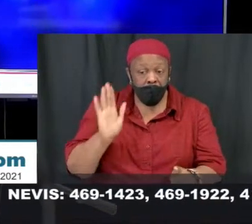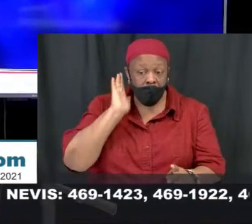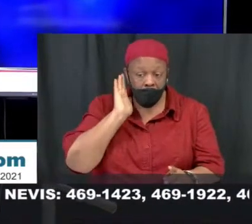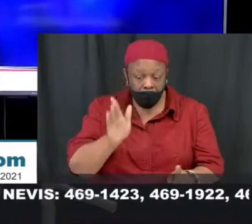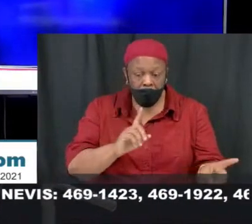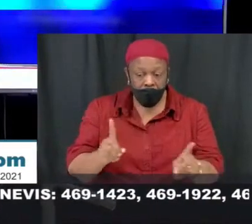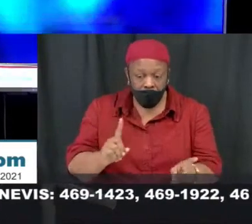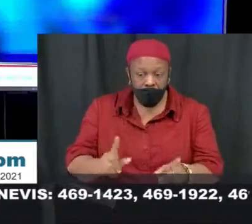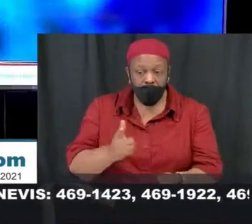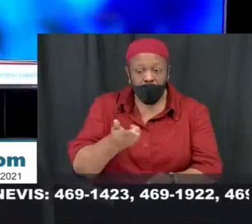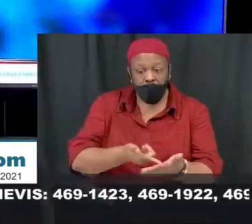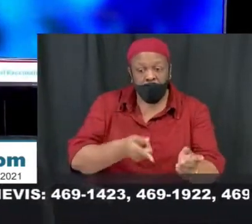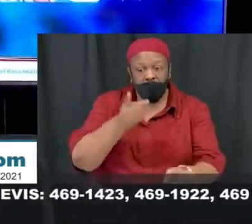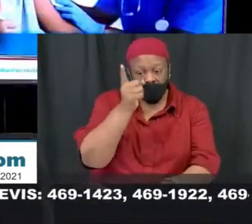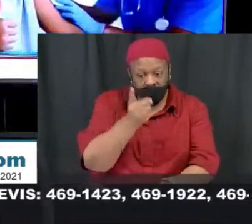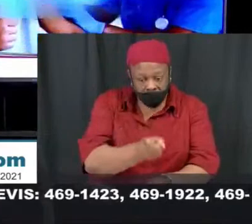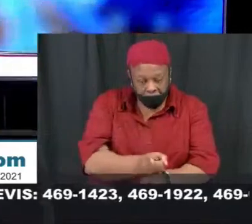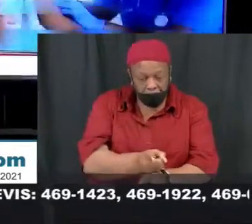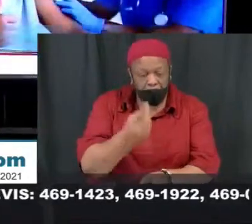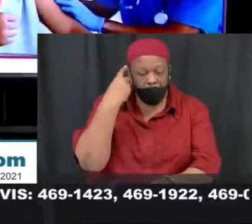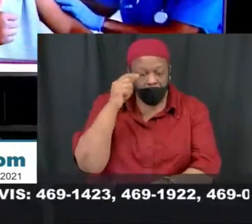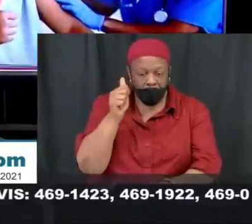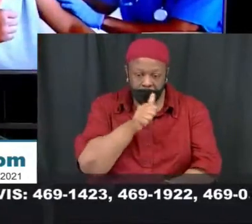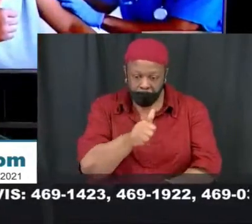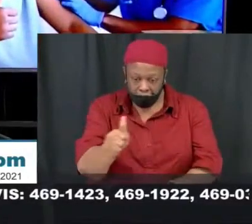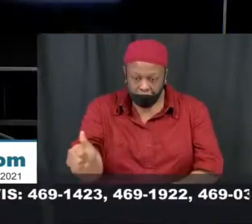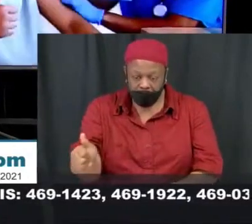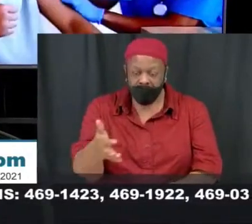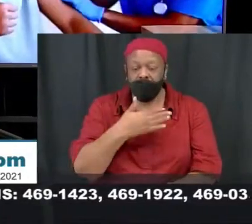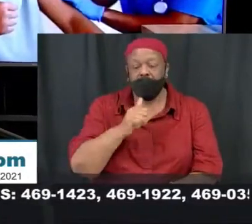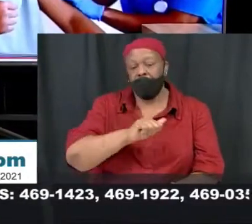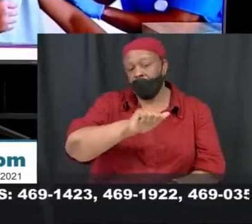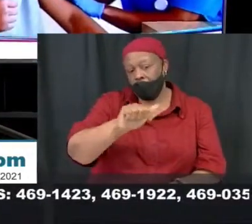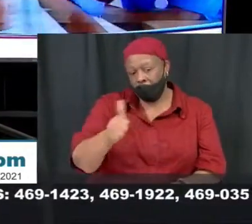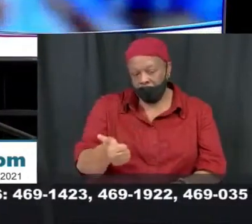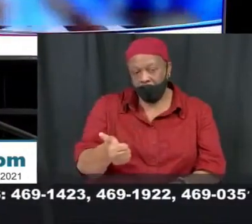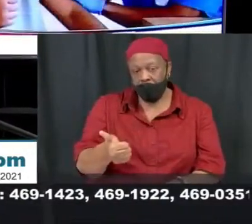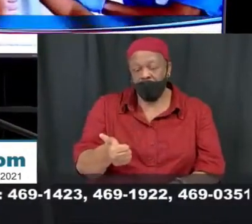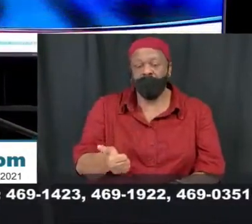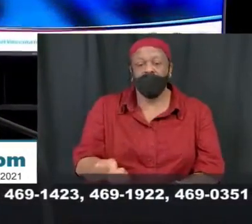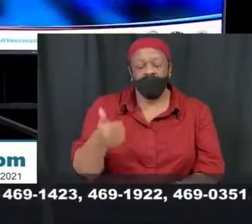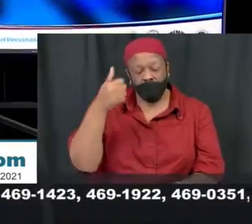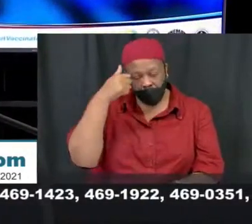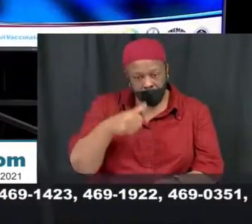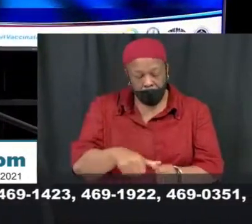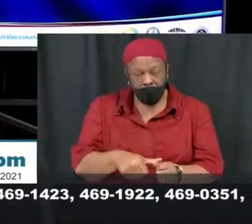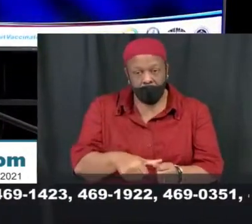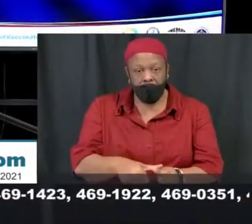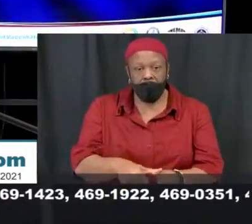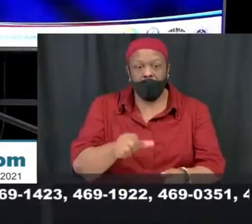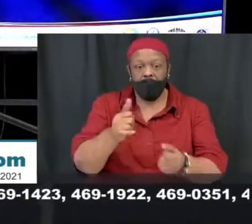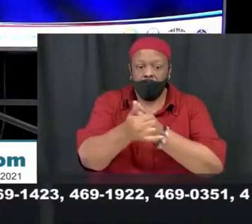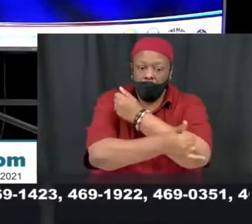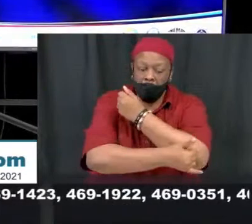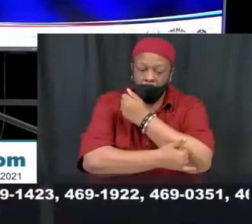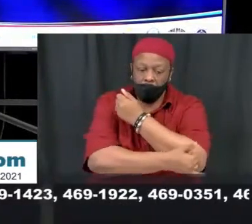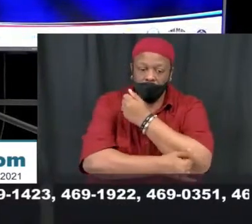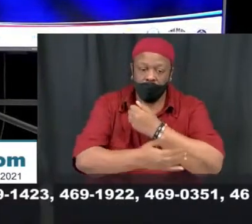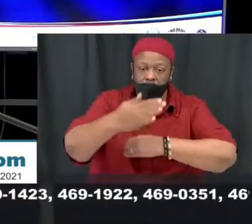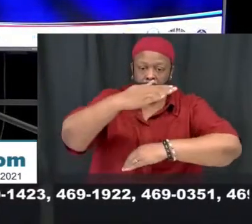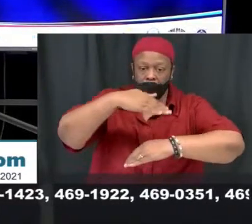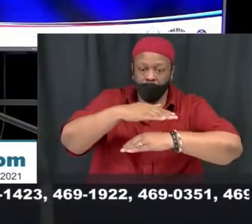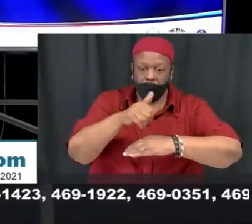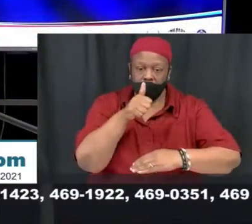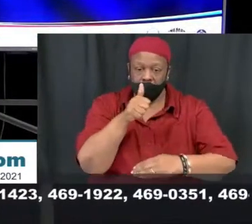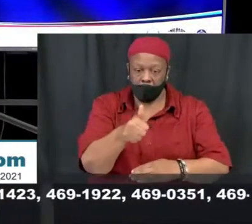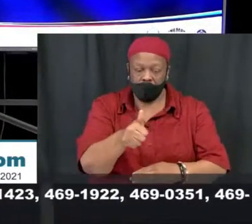importantly, for all others, in keeping with our motto, country above self. So far, more than 60% of the